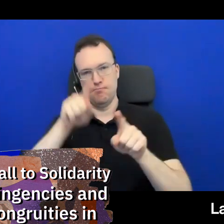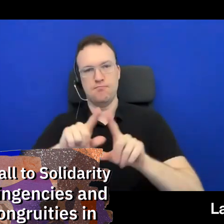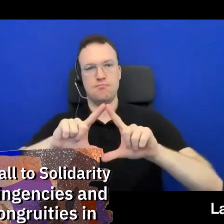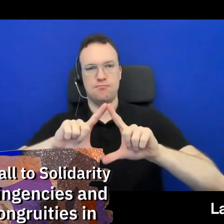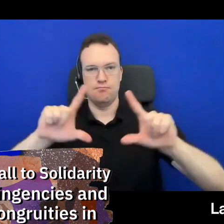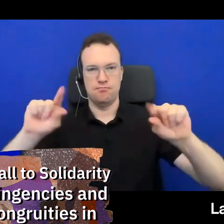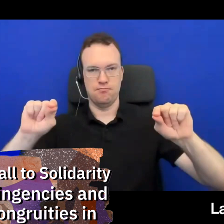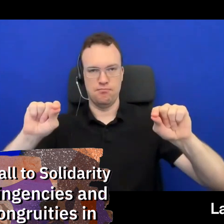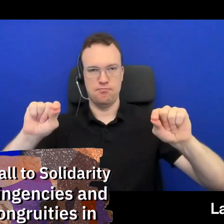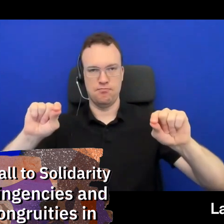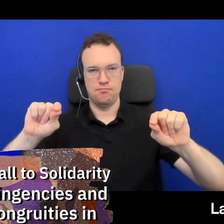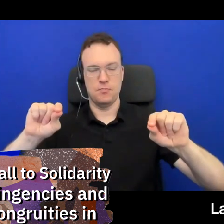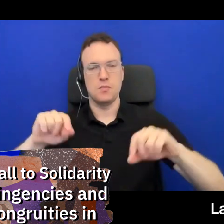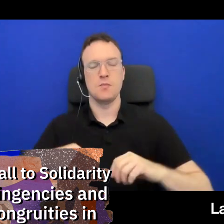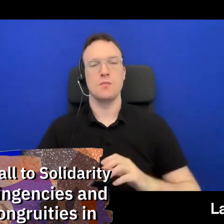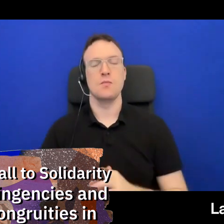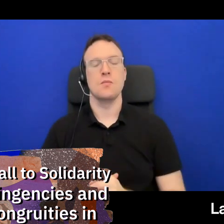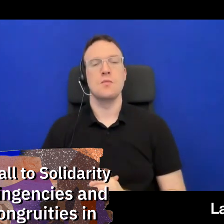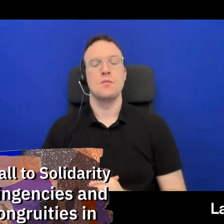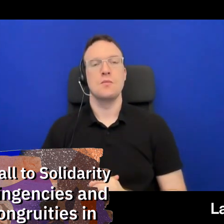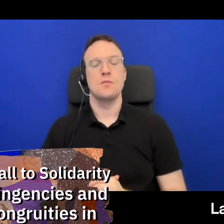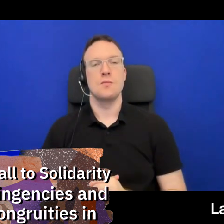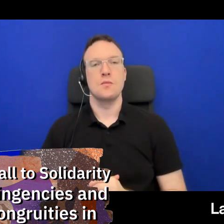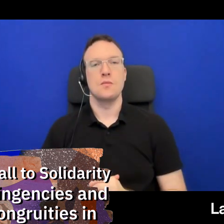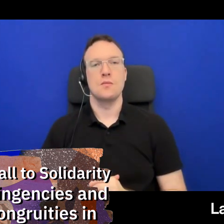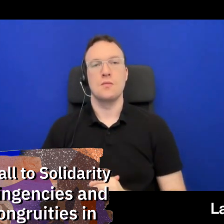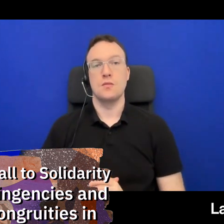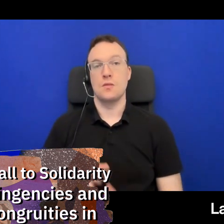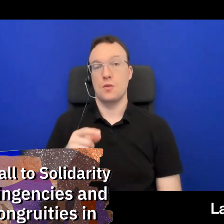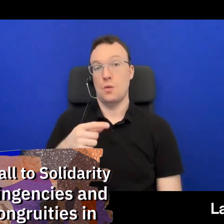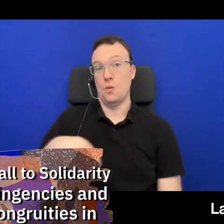Covenant. And when I say